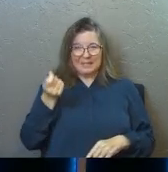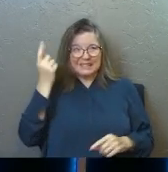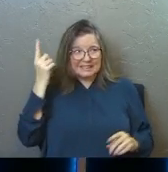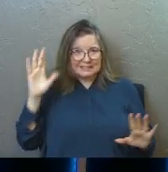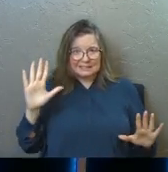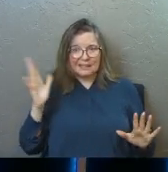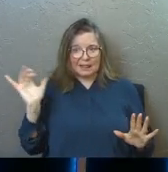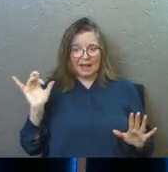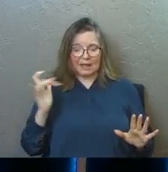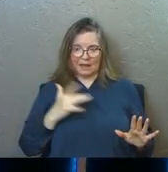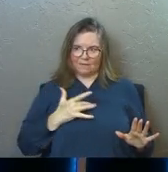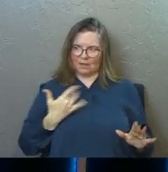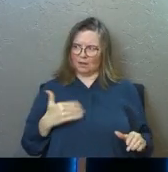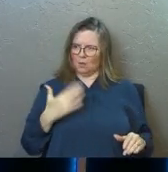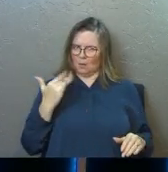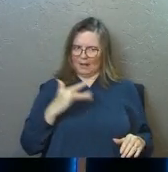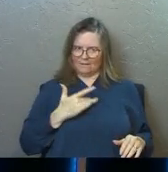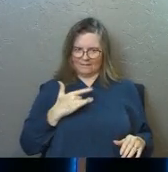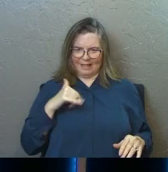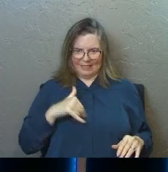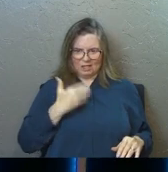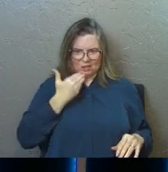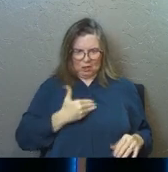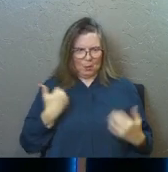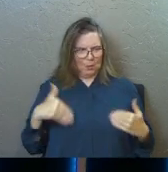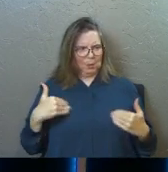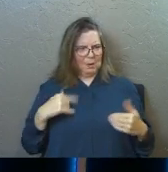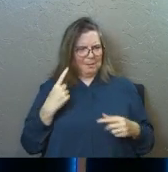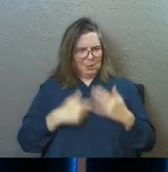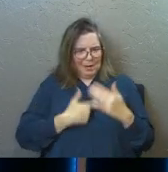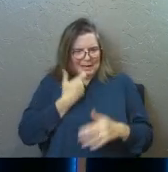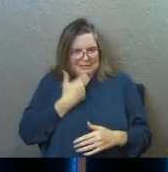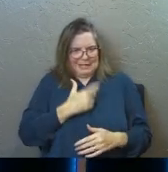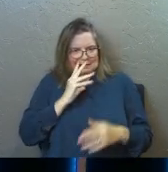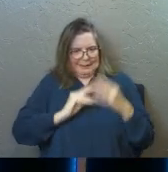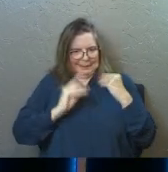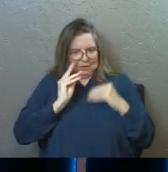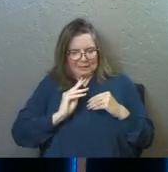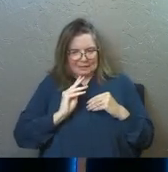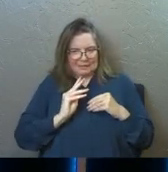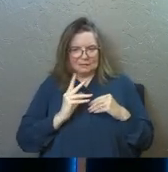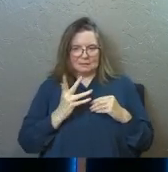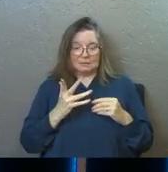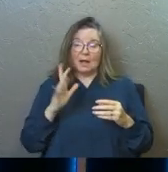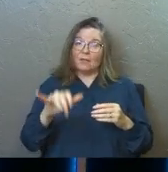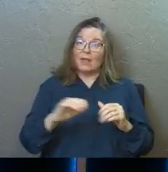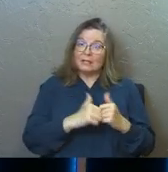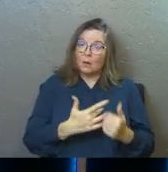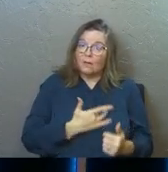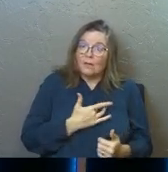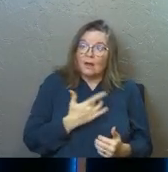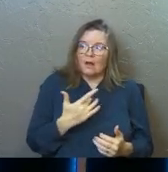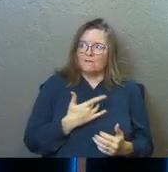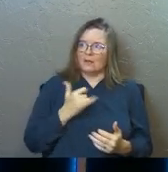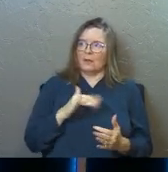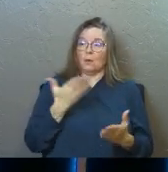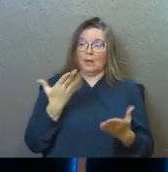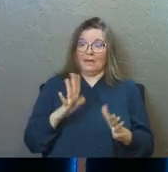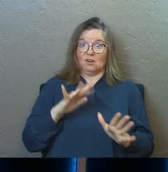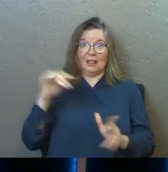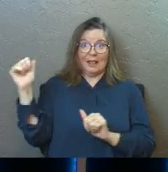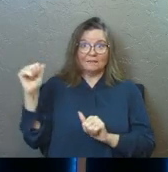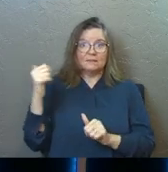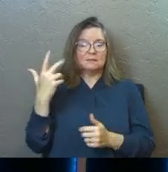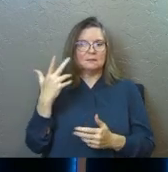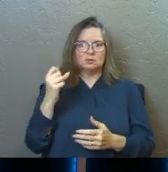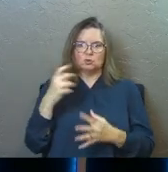make sense? Like it left me kind of like, dude, why do I feel this good about what I just experienced? And that's how I felt. I felt that way after he had